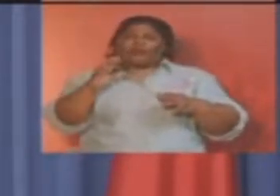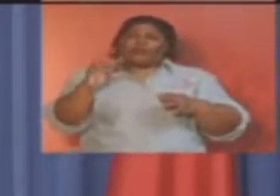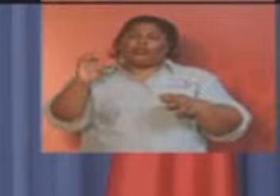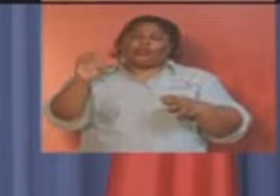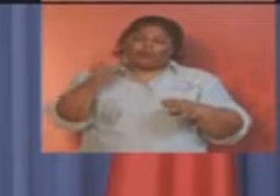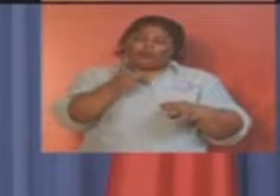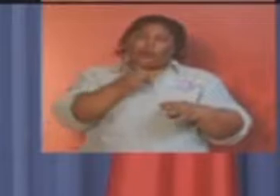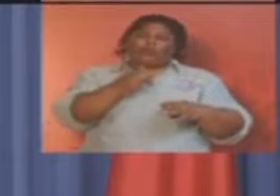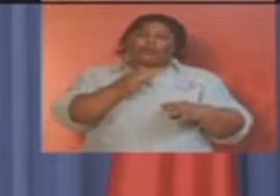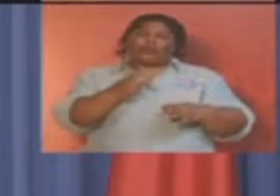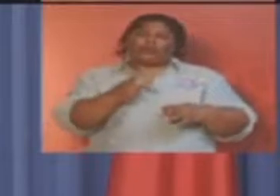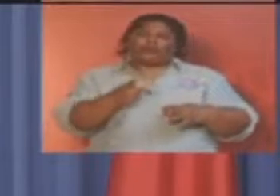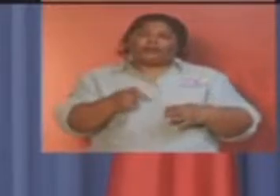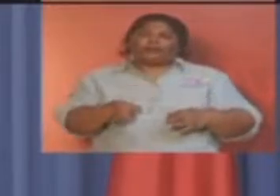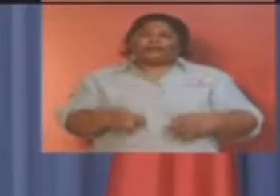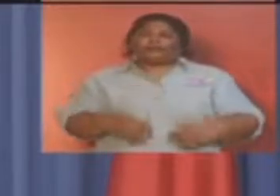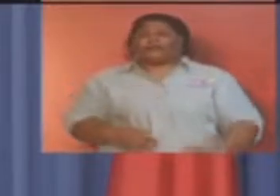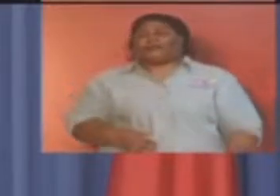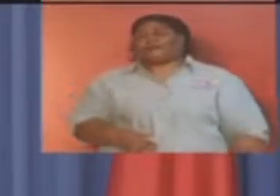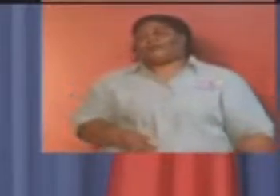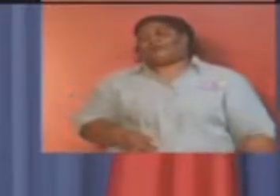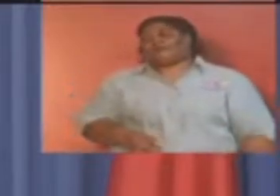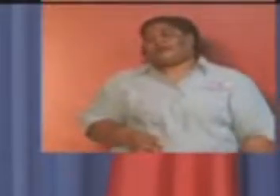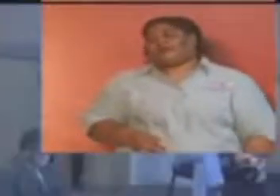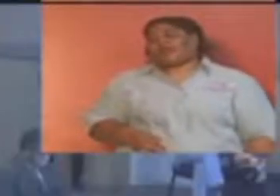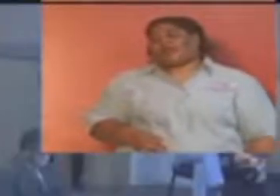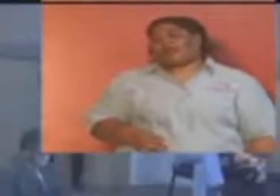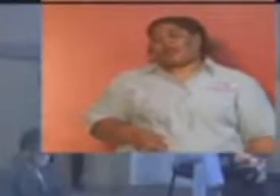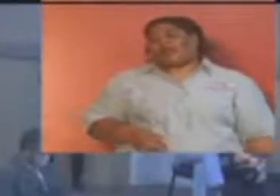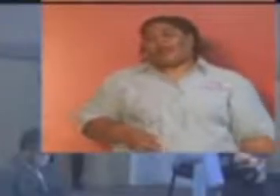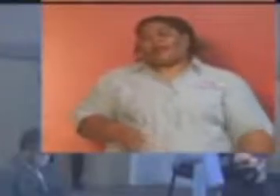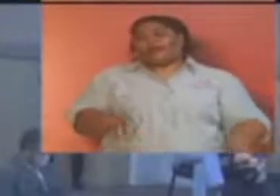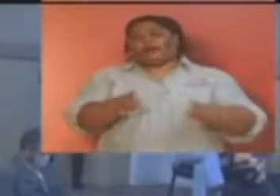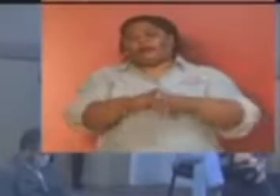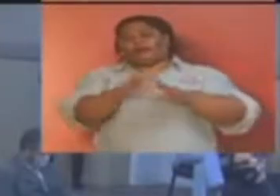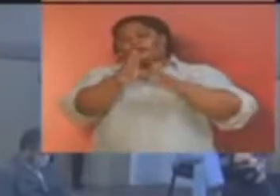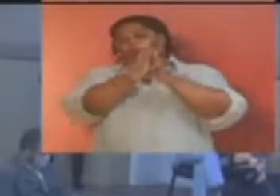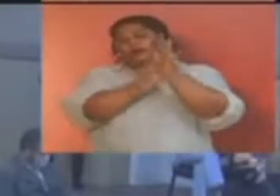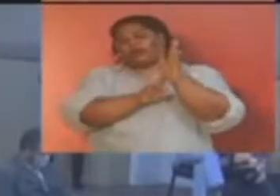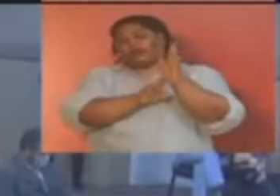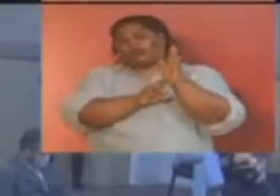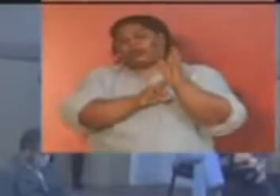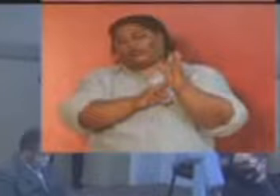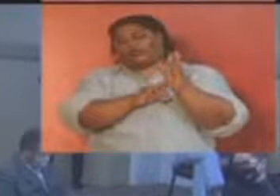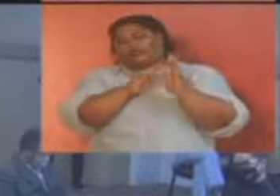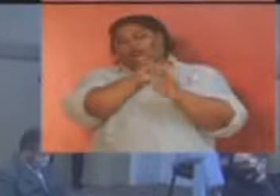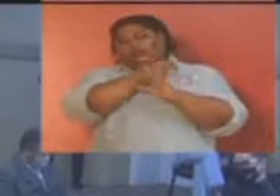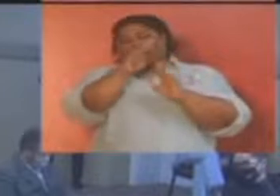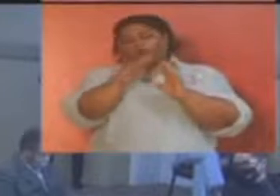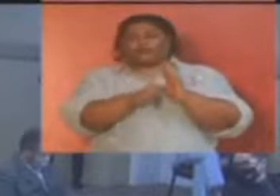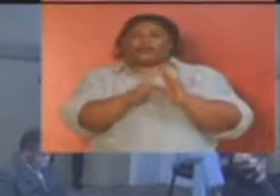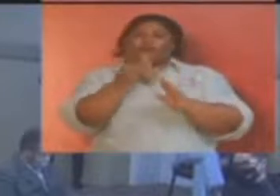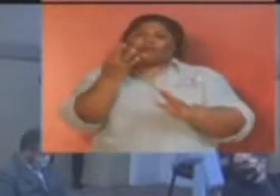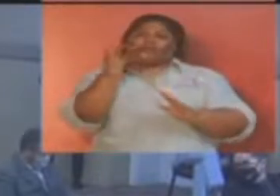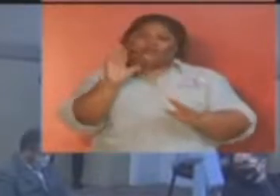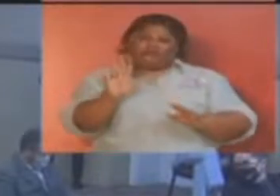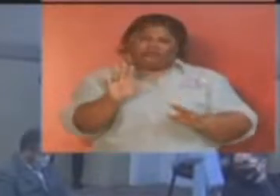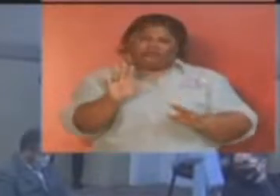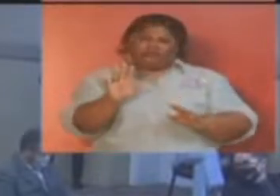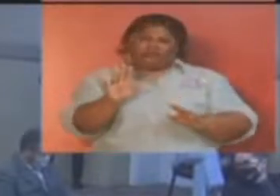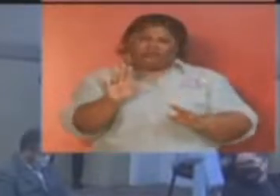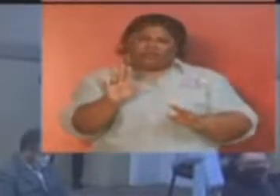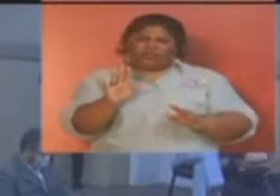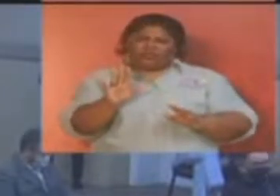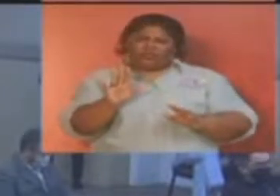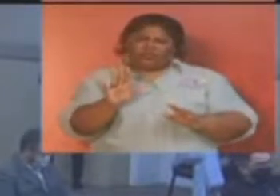to be. The TTT regulations, I know that was supposed to come in effect June 5th. Because of these lockdown measures, would that be shifted as